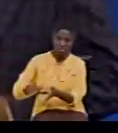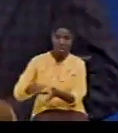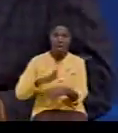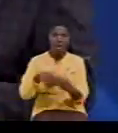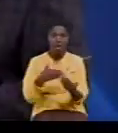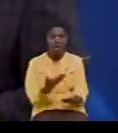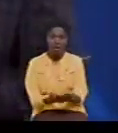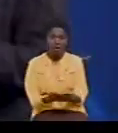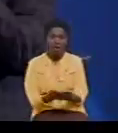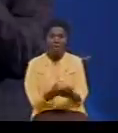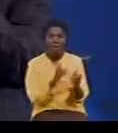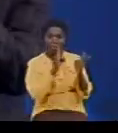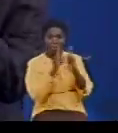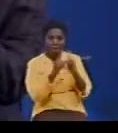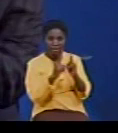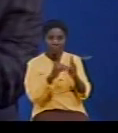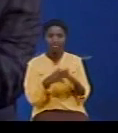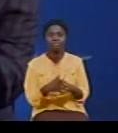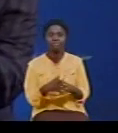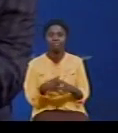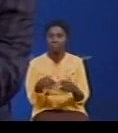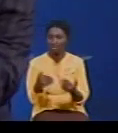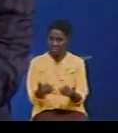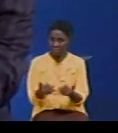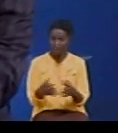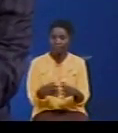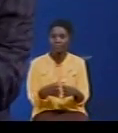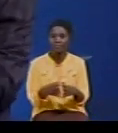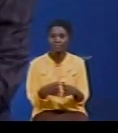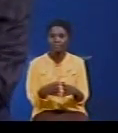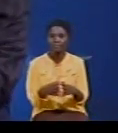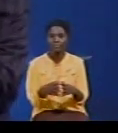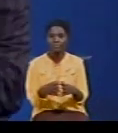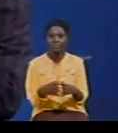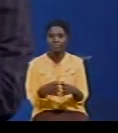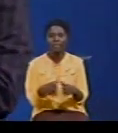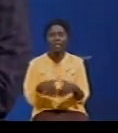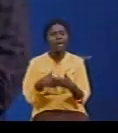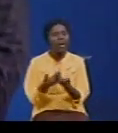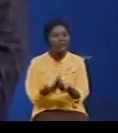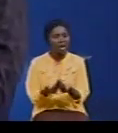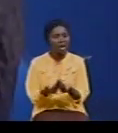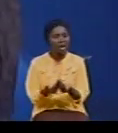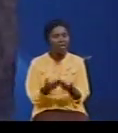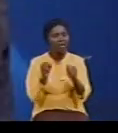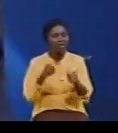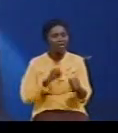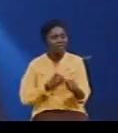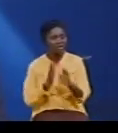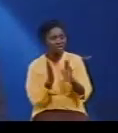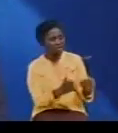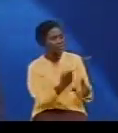all malice. Now, how do I lay something aside?